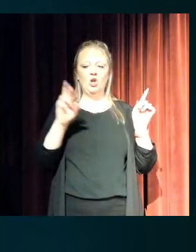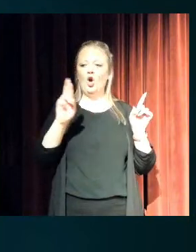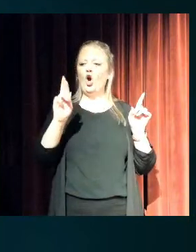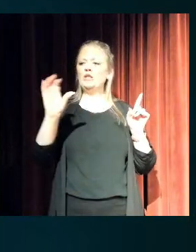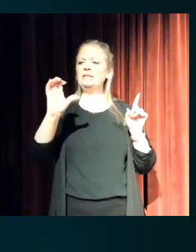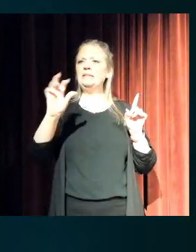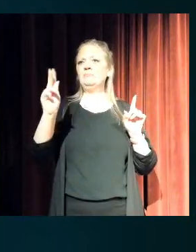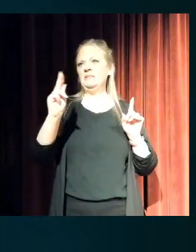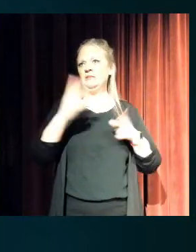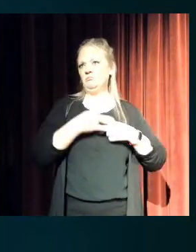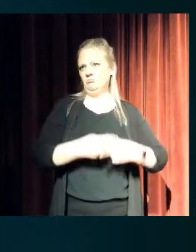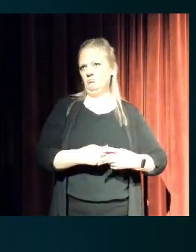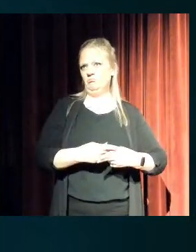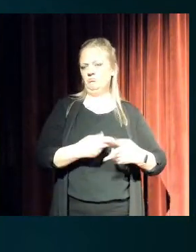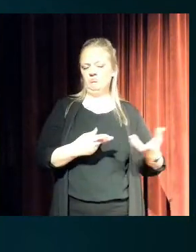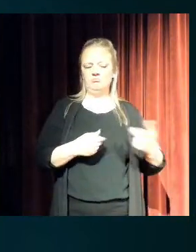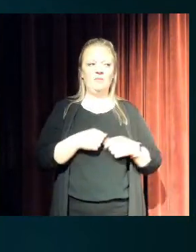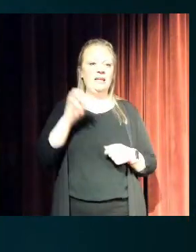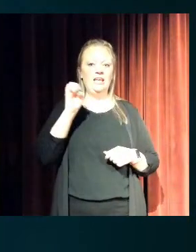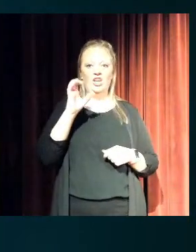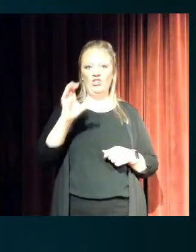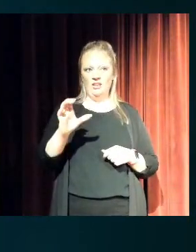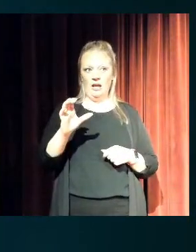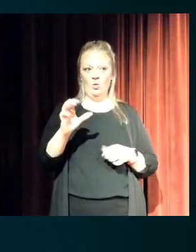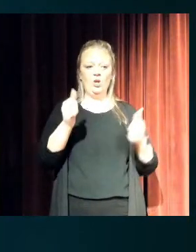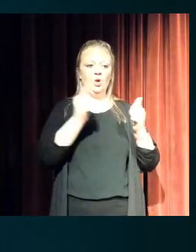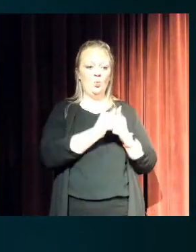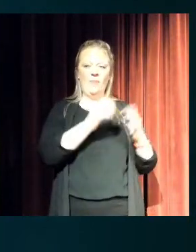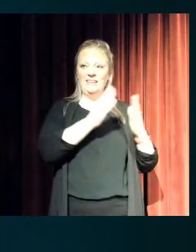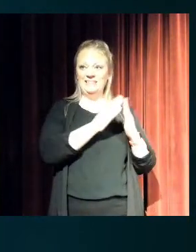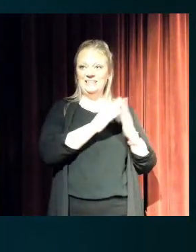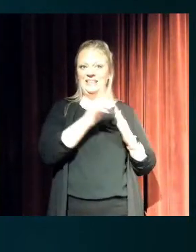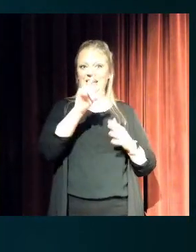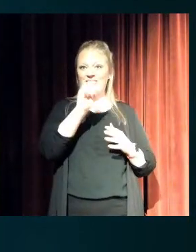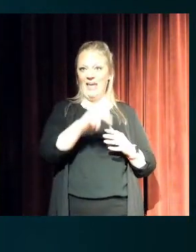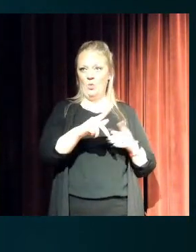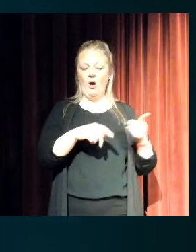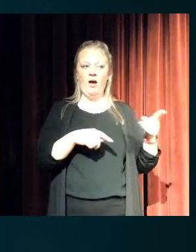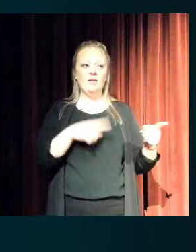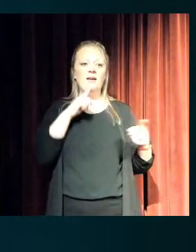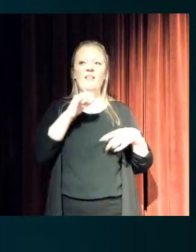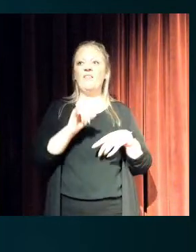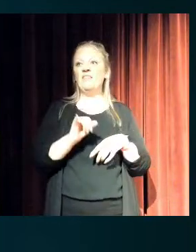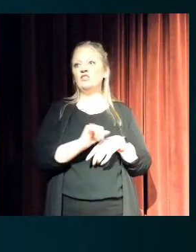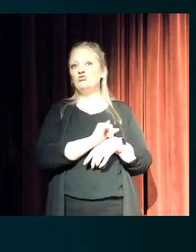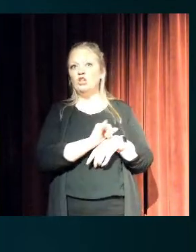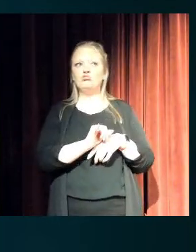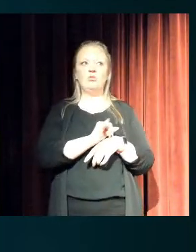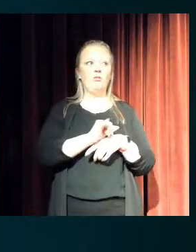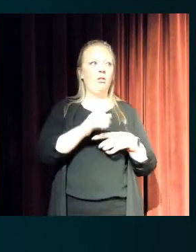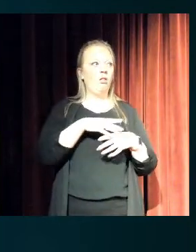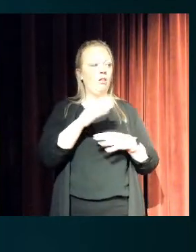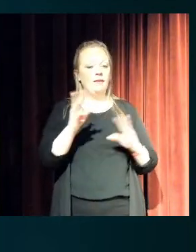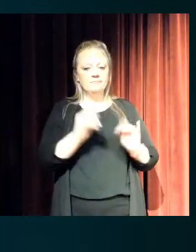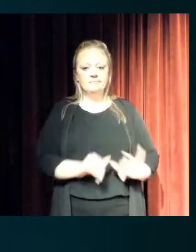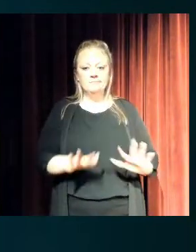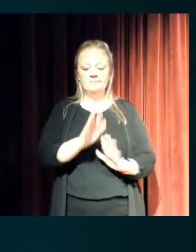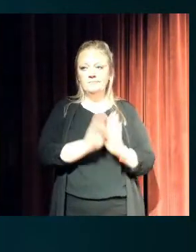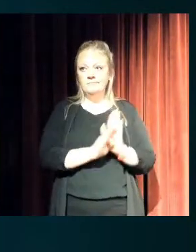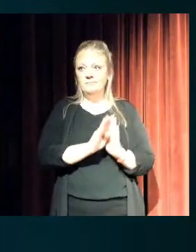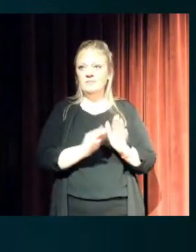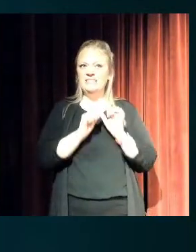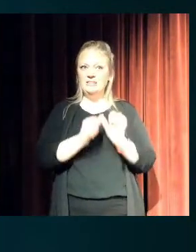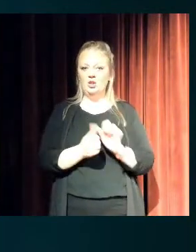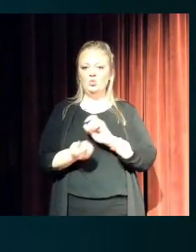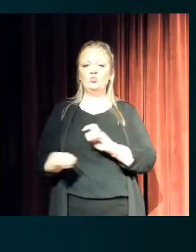RCP, as we call it. Erie County, along with the City of Lackawanna and the Industrial Land Development Corporation, continues to